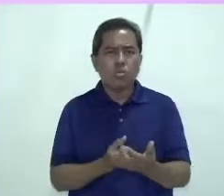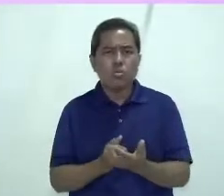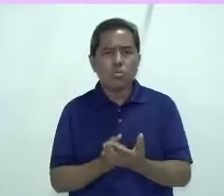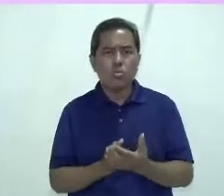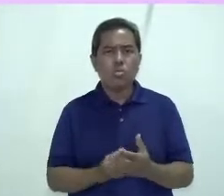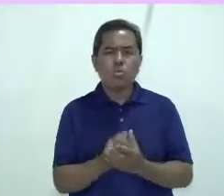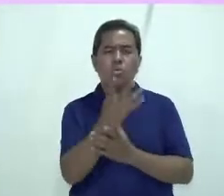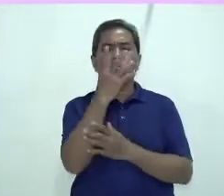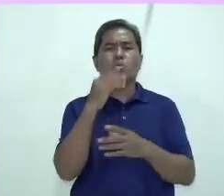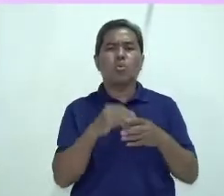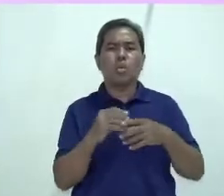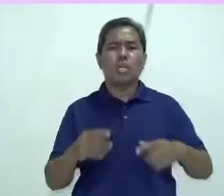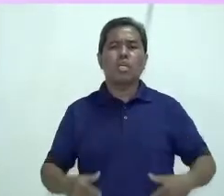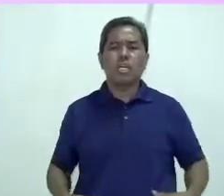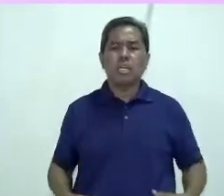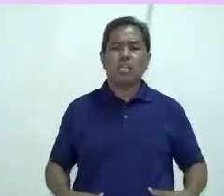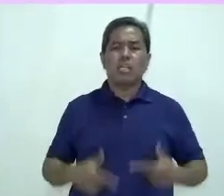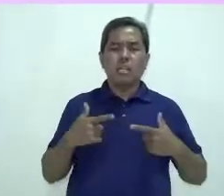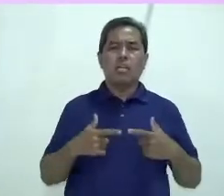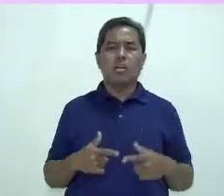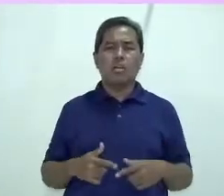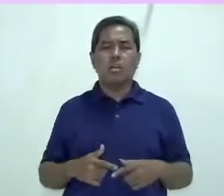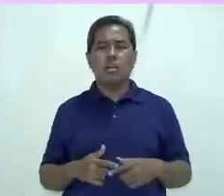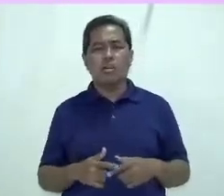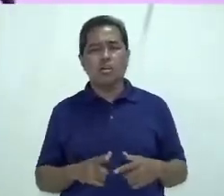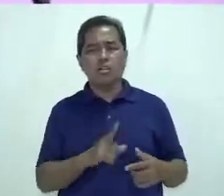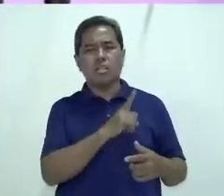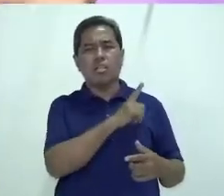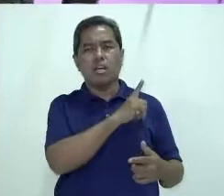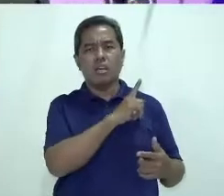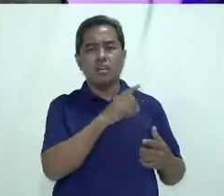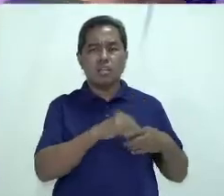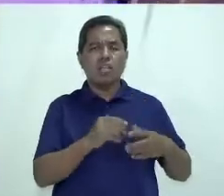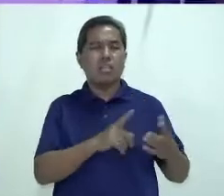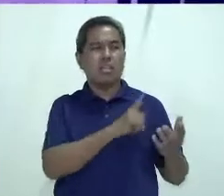walk with the Lord. Come on, let's lift our voices. Let's give God praise.